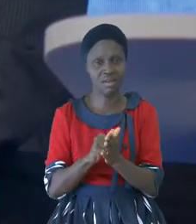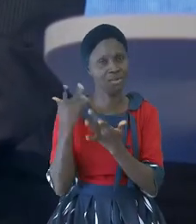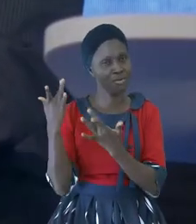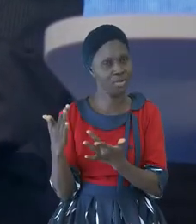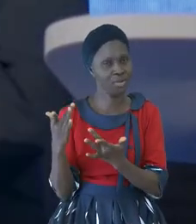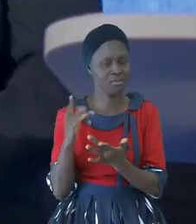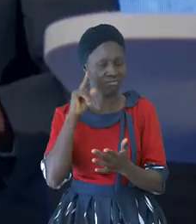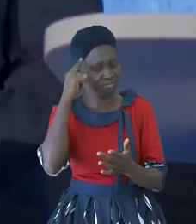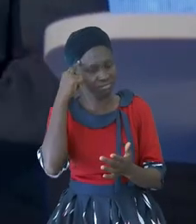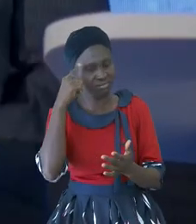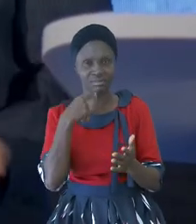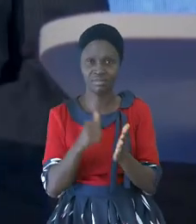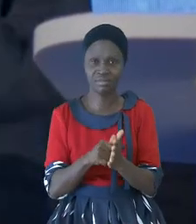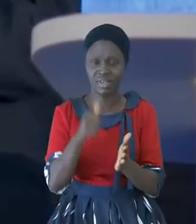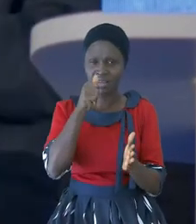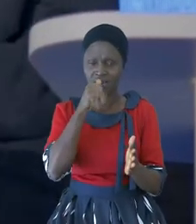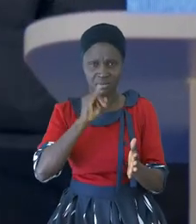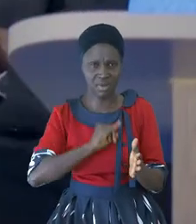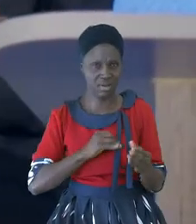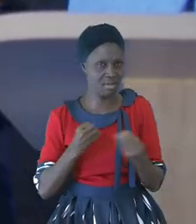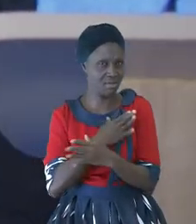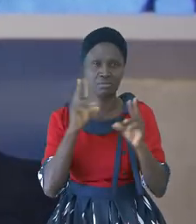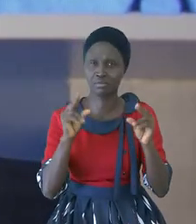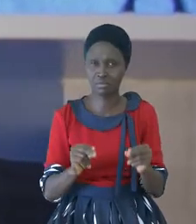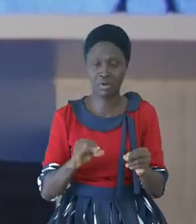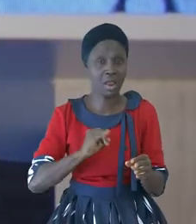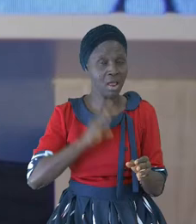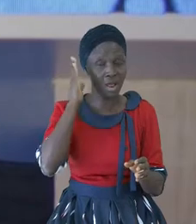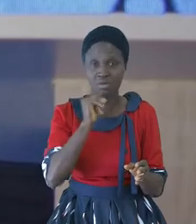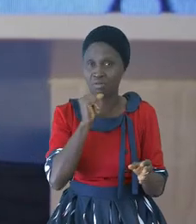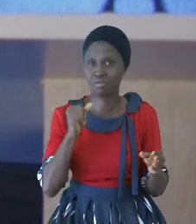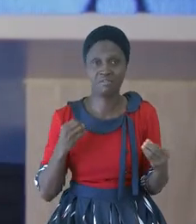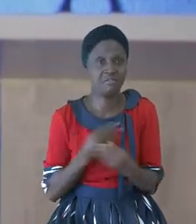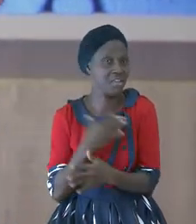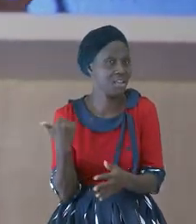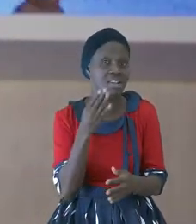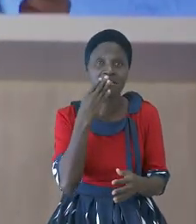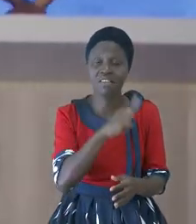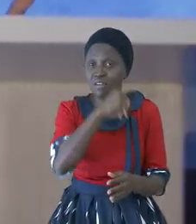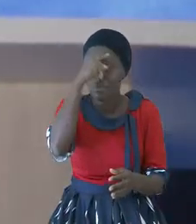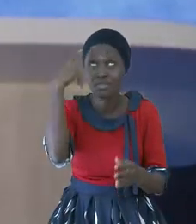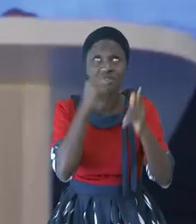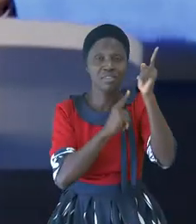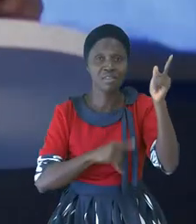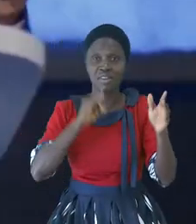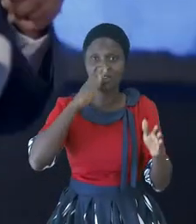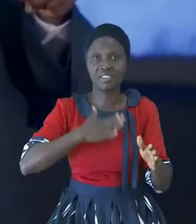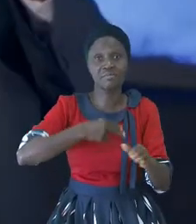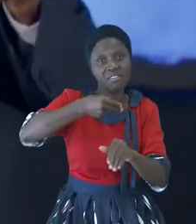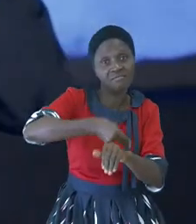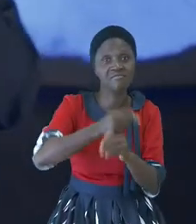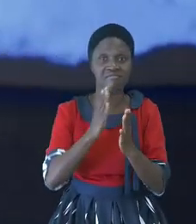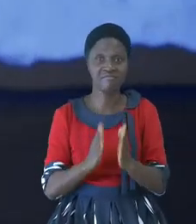I afraid? I will fear no evil because the Lord is my shepherd.